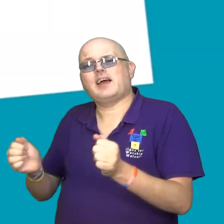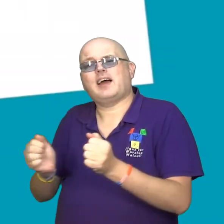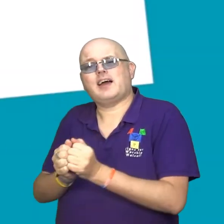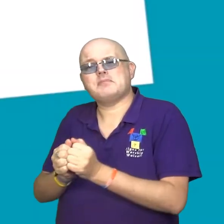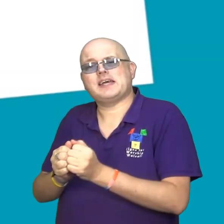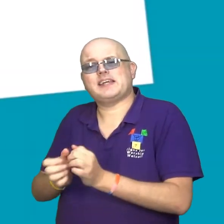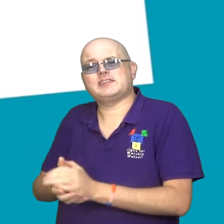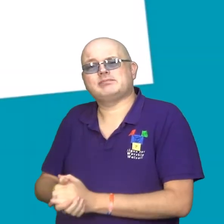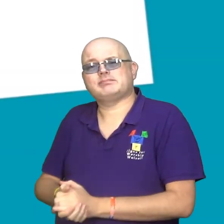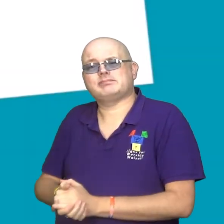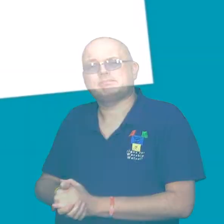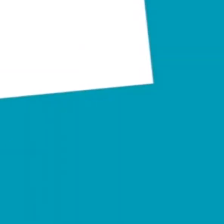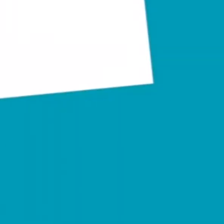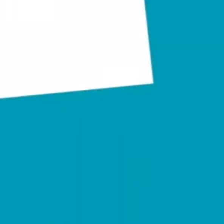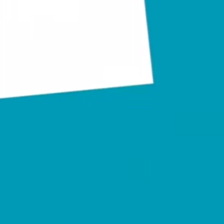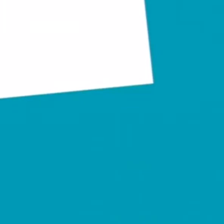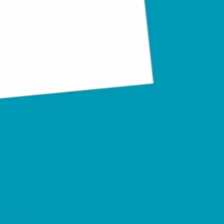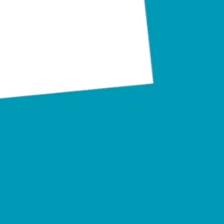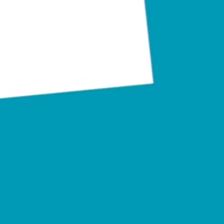Amen.